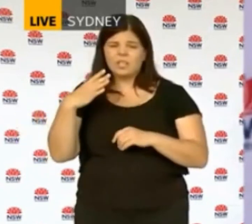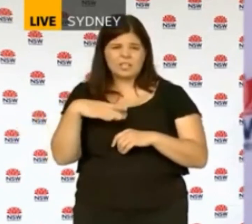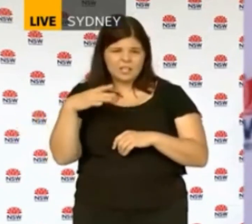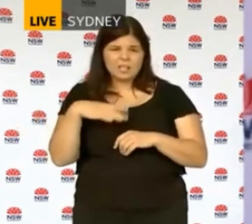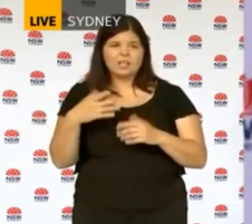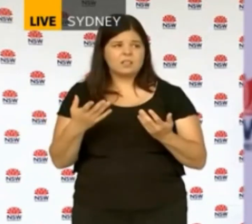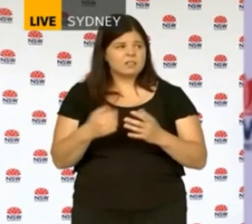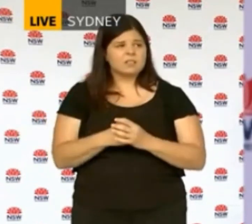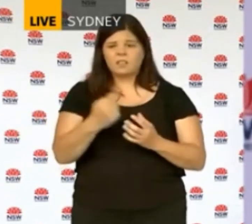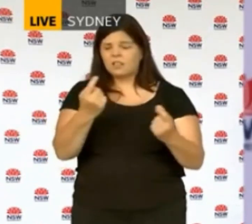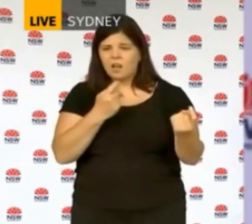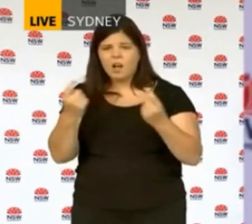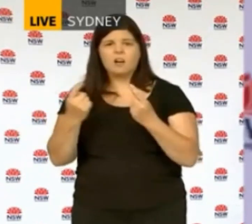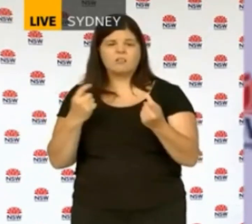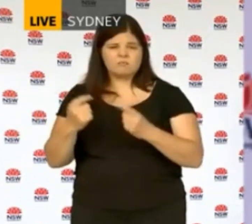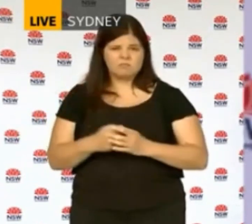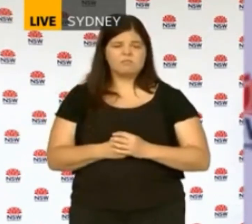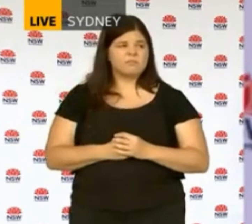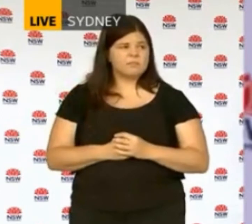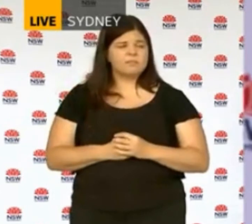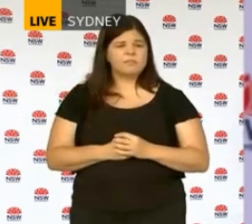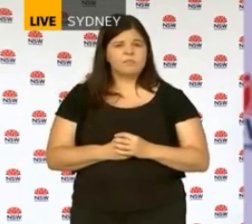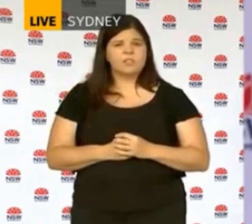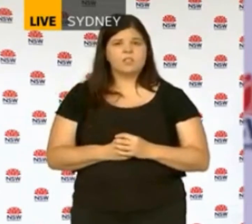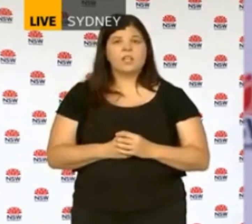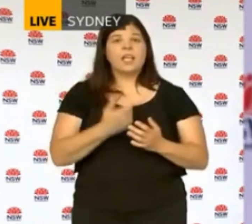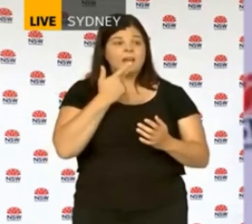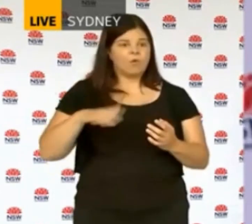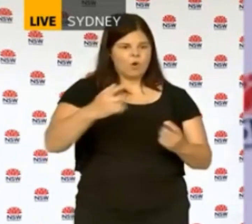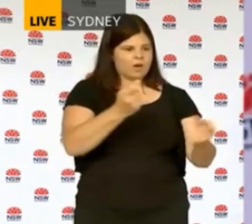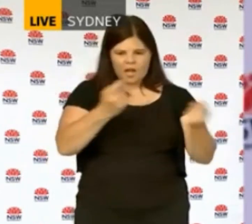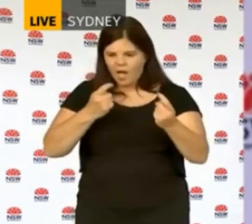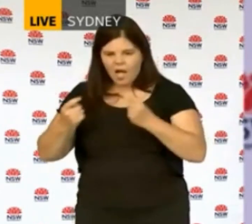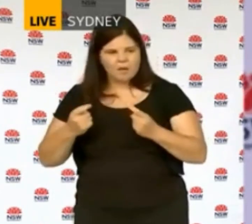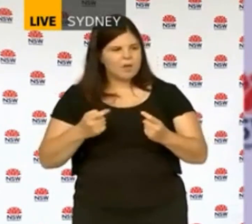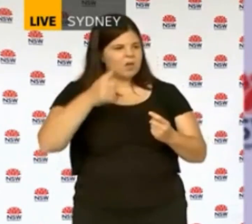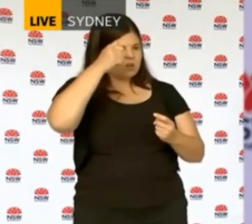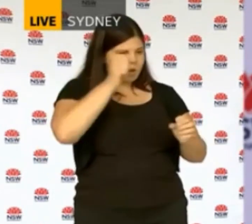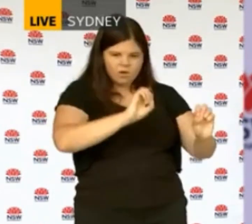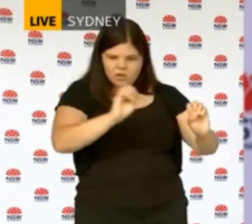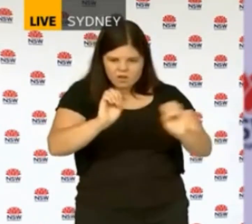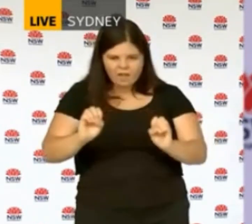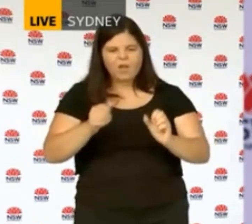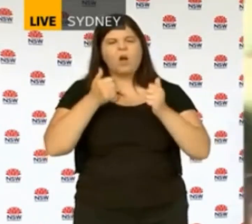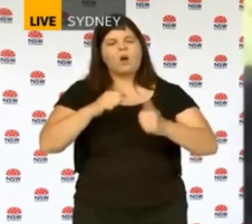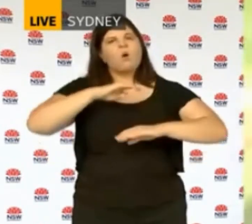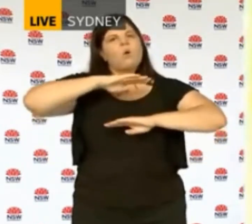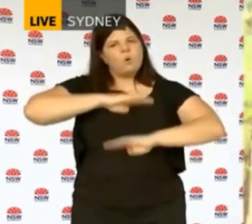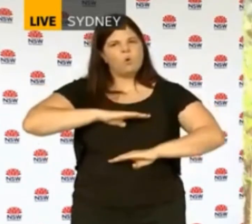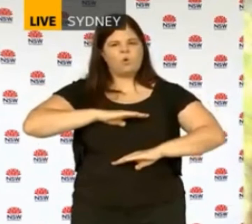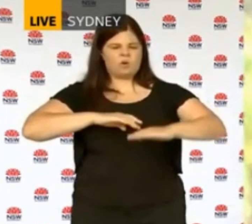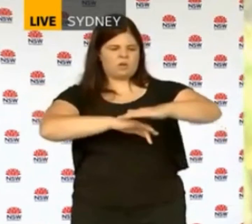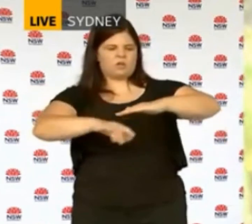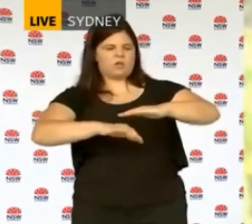testing numbers, which will give us that added assurance that we're not missing significant community transmission in that Northern Beaches. Kerry, also,